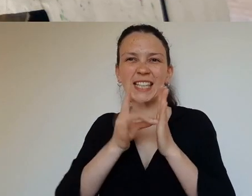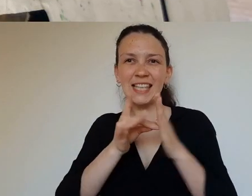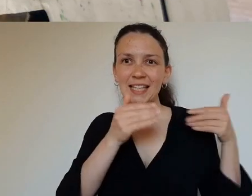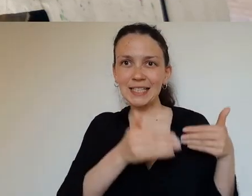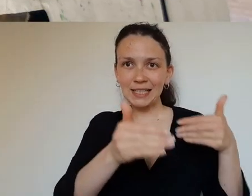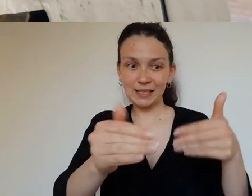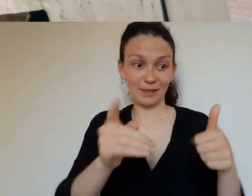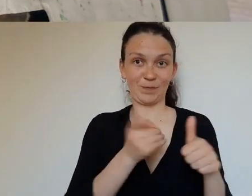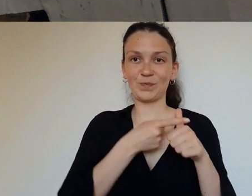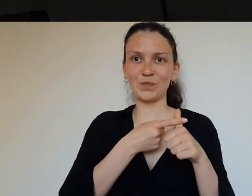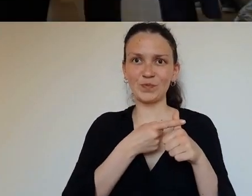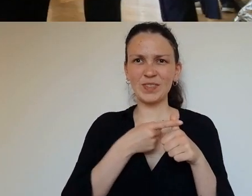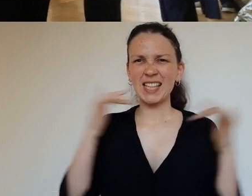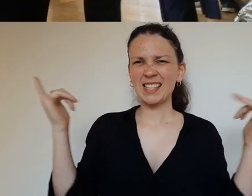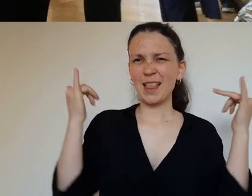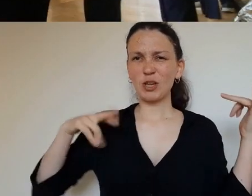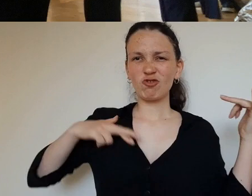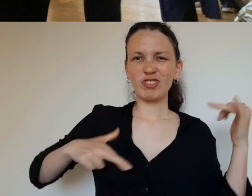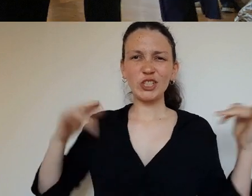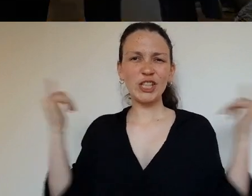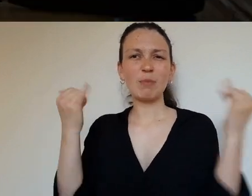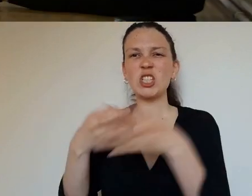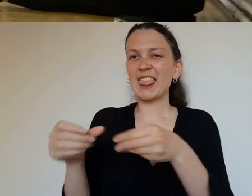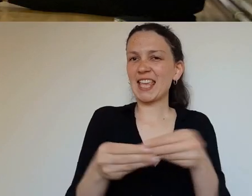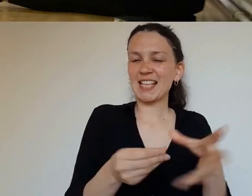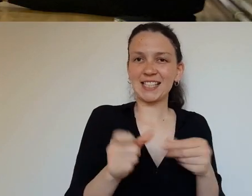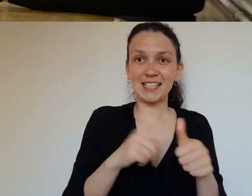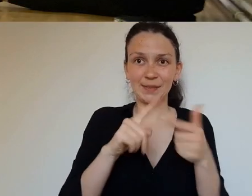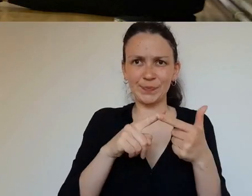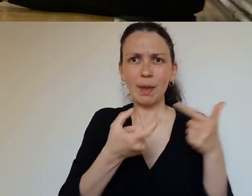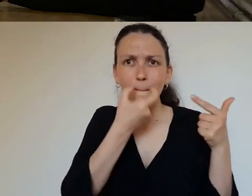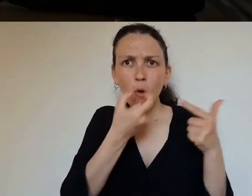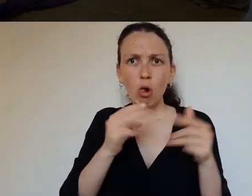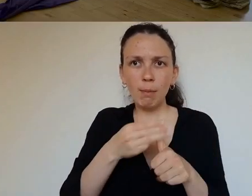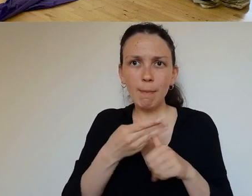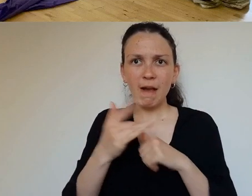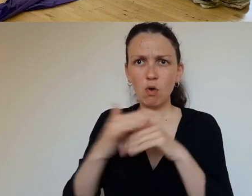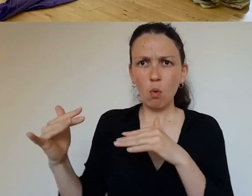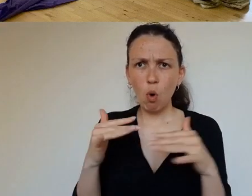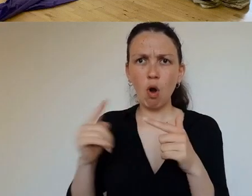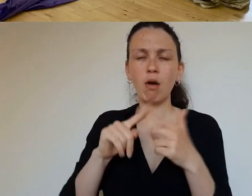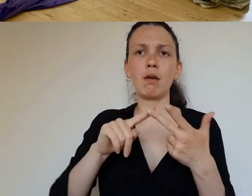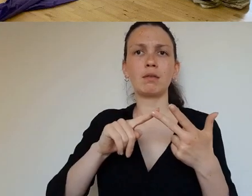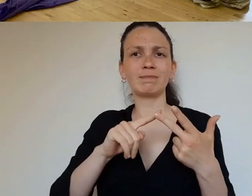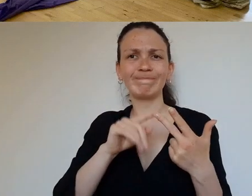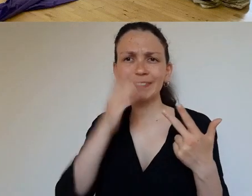wealth and possessions, bulls preparing for battle, sombre enactments of death and the devastation of war.